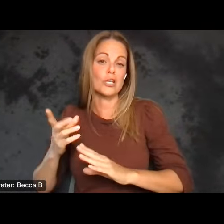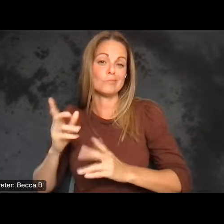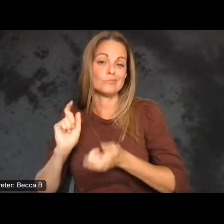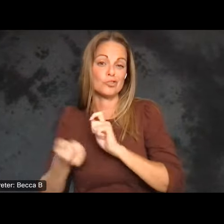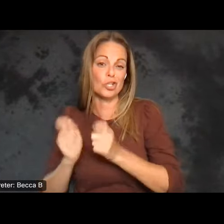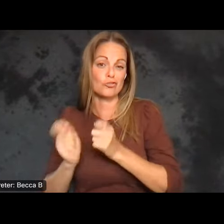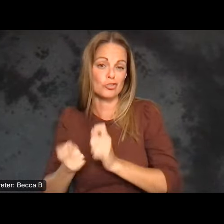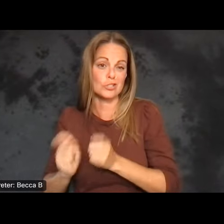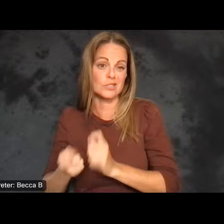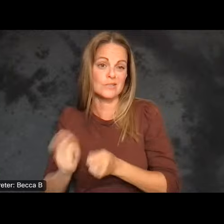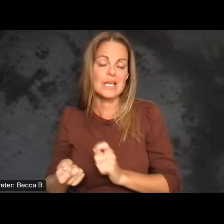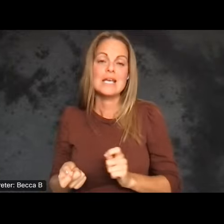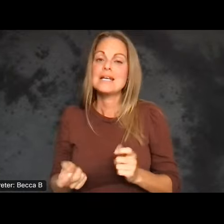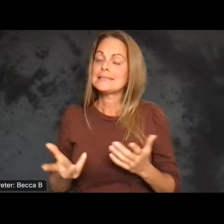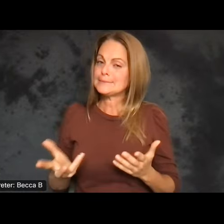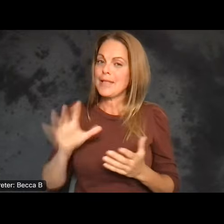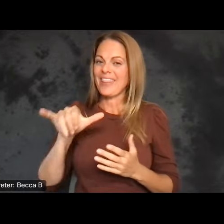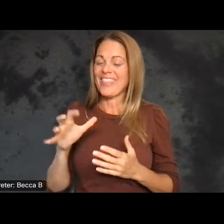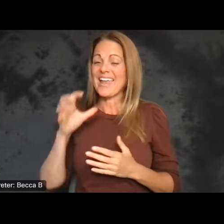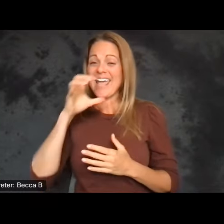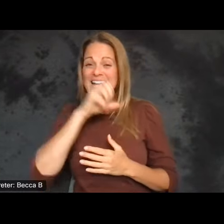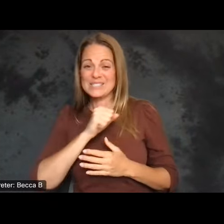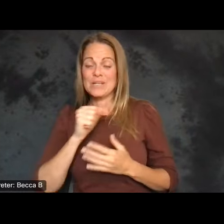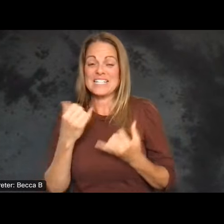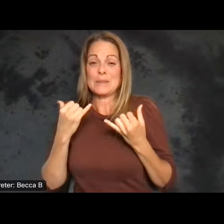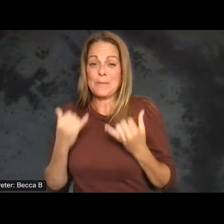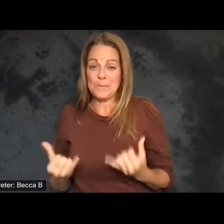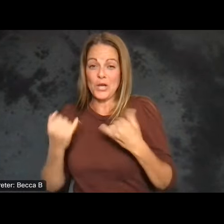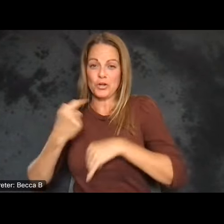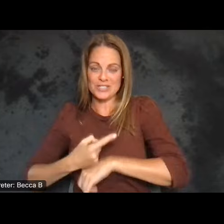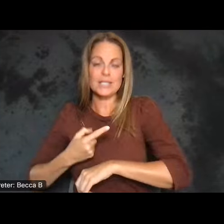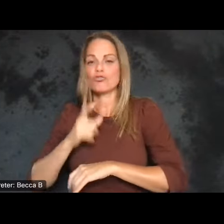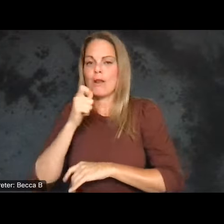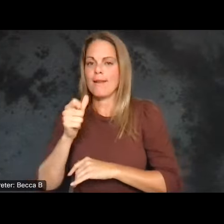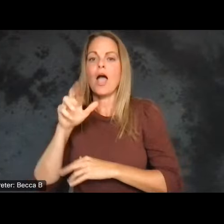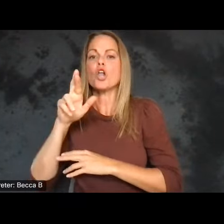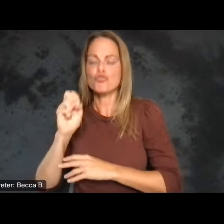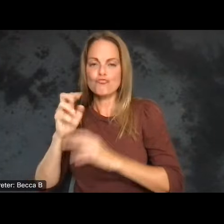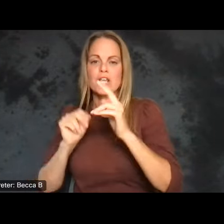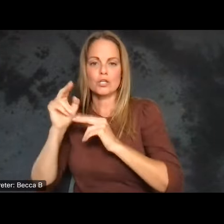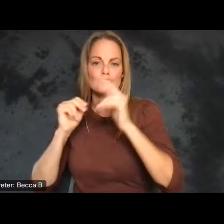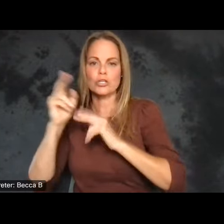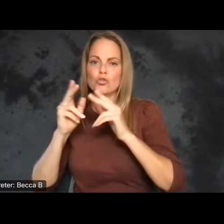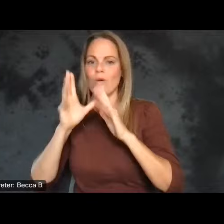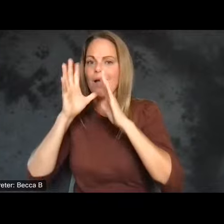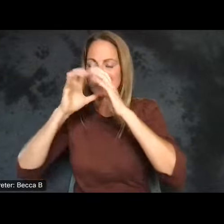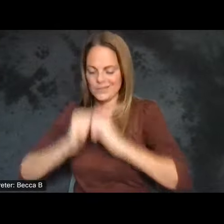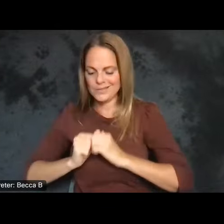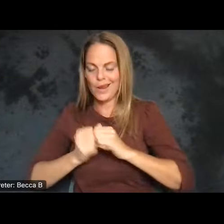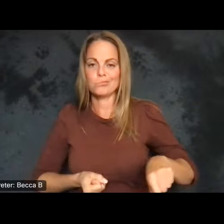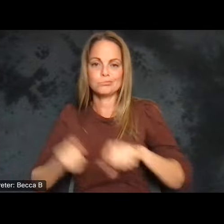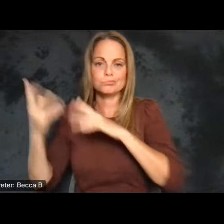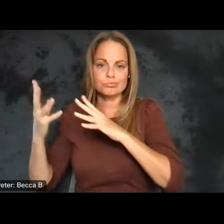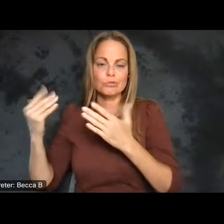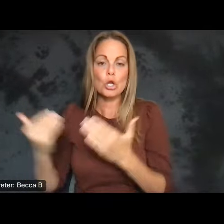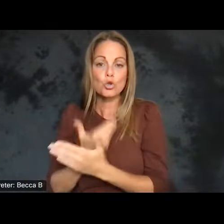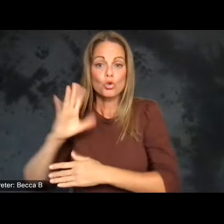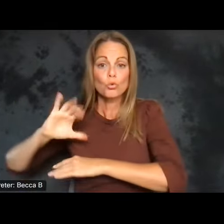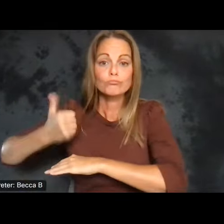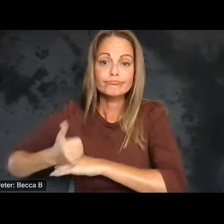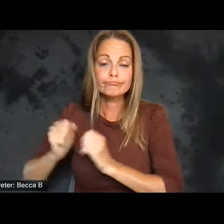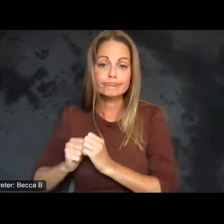want to imply that estimate is modernization, so it's not reconstruction, so it's not as though they would tear down those buildings and build new structures. It is essentially patching